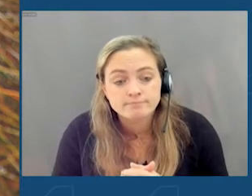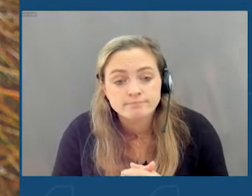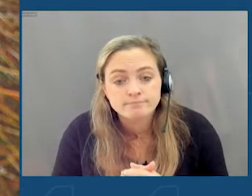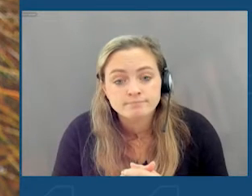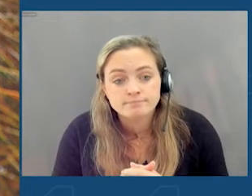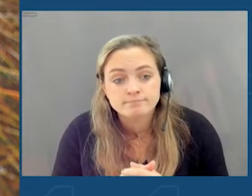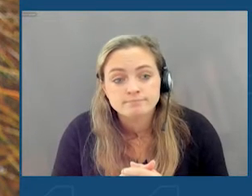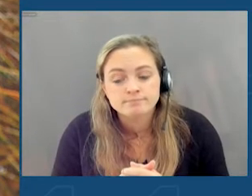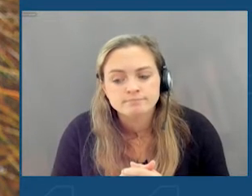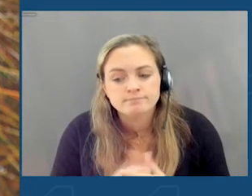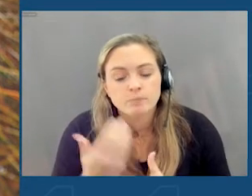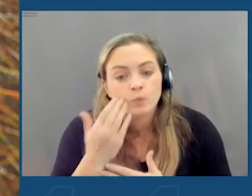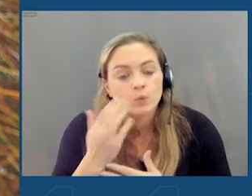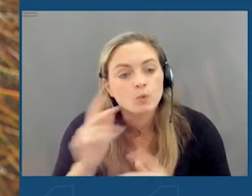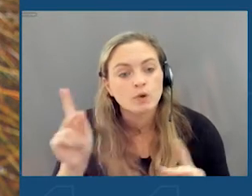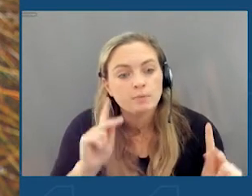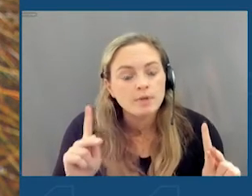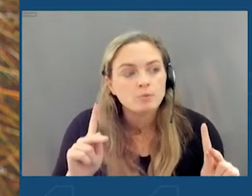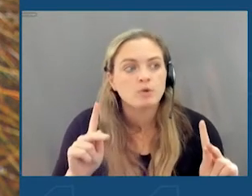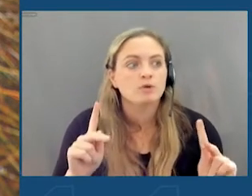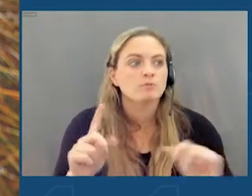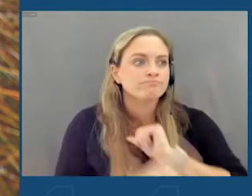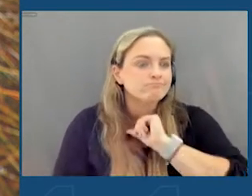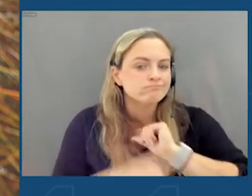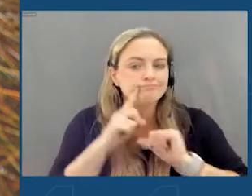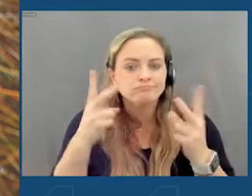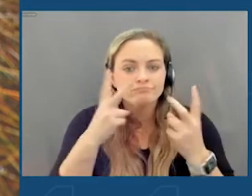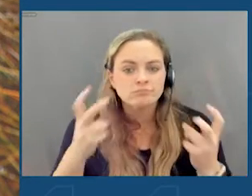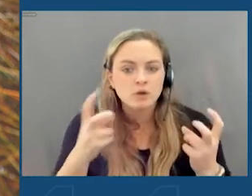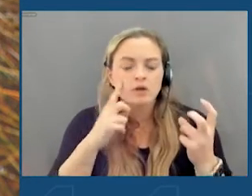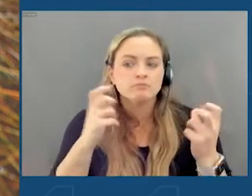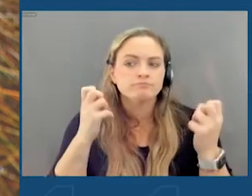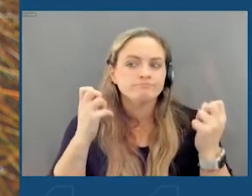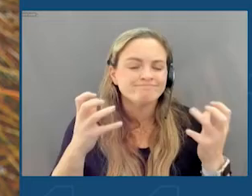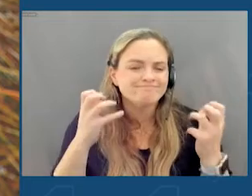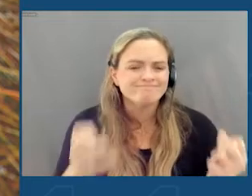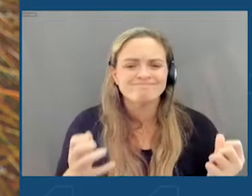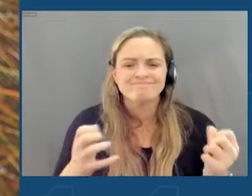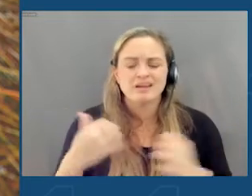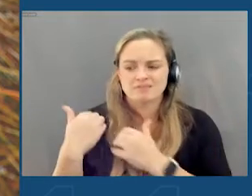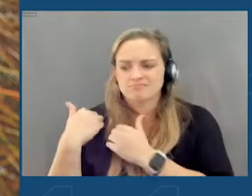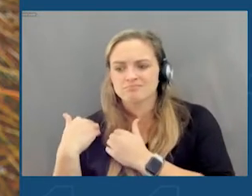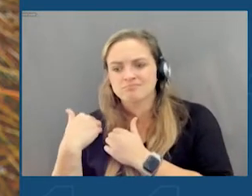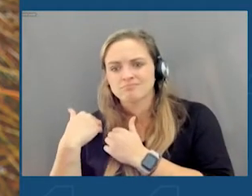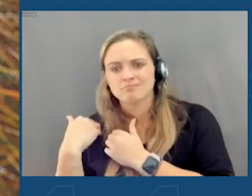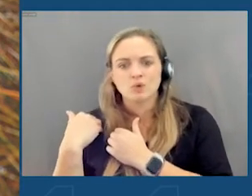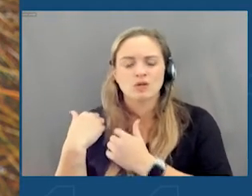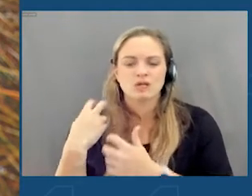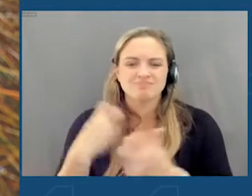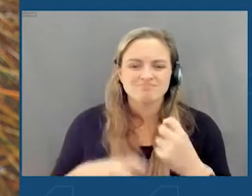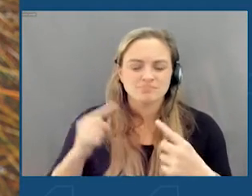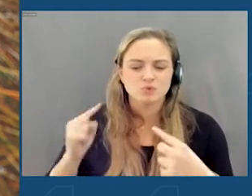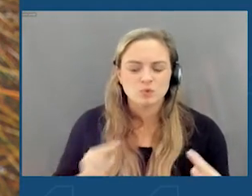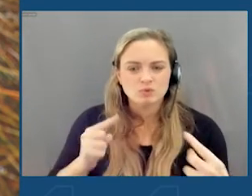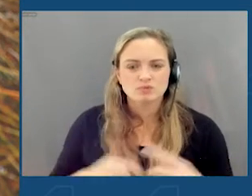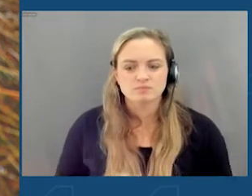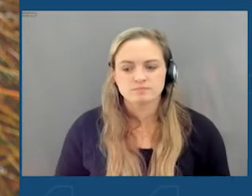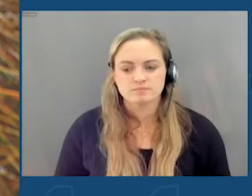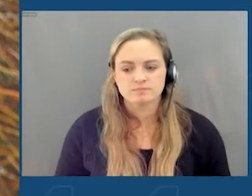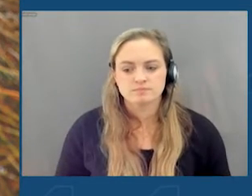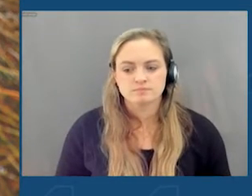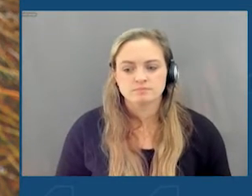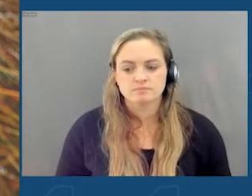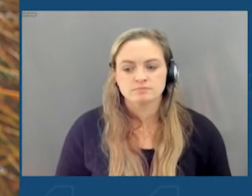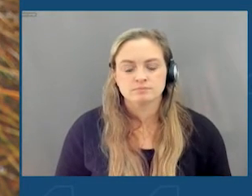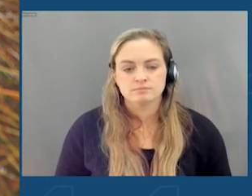We all know that those who have been convicted of a crime face incredible burdens and hardships and hurdles. after